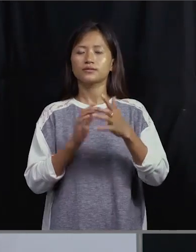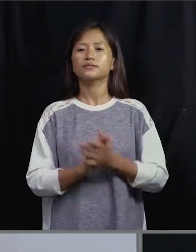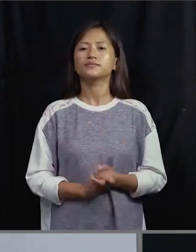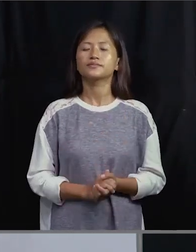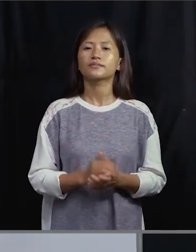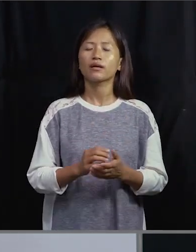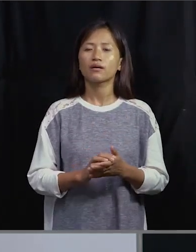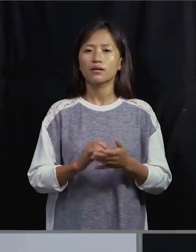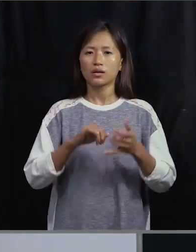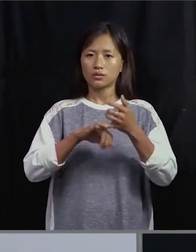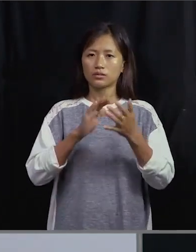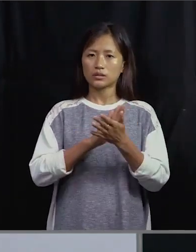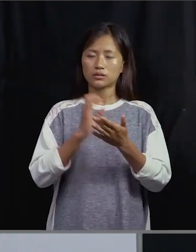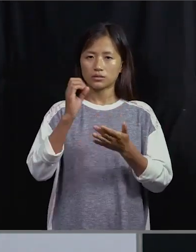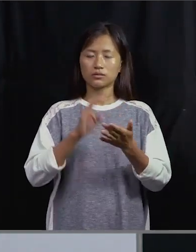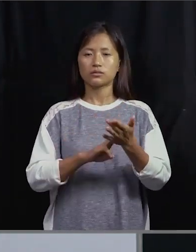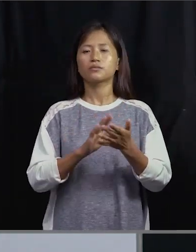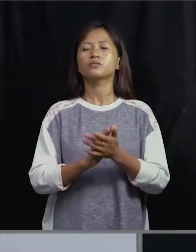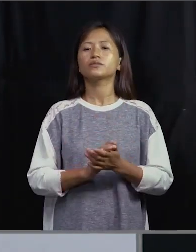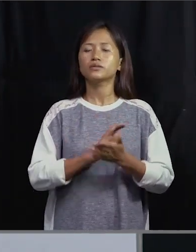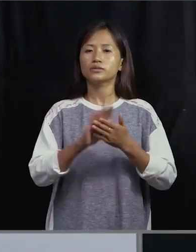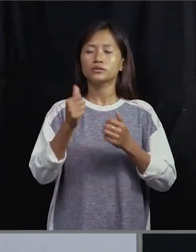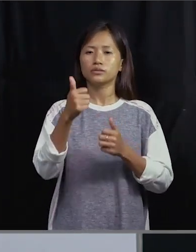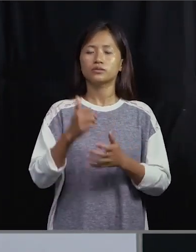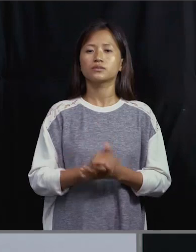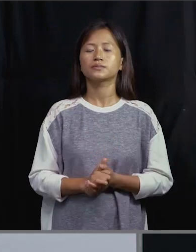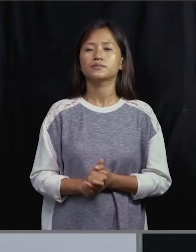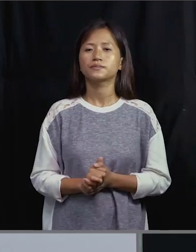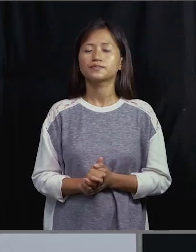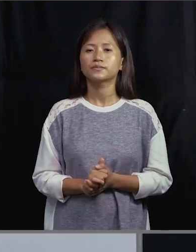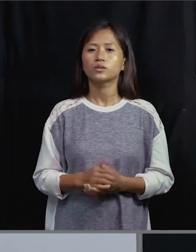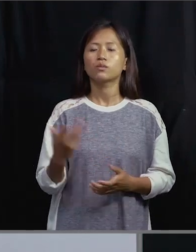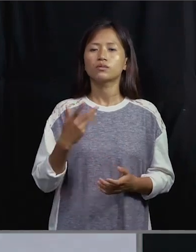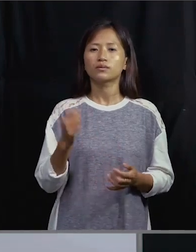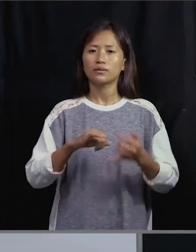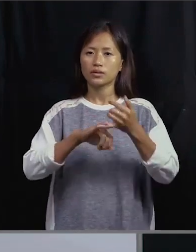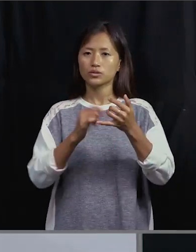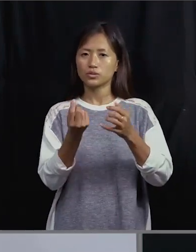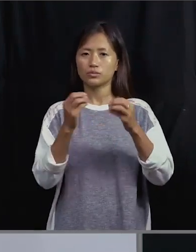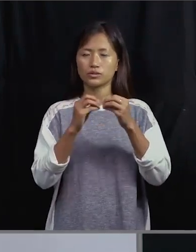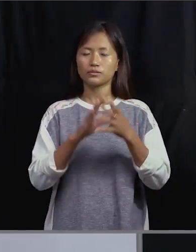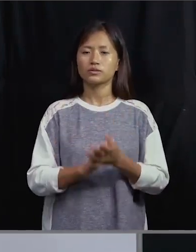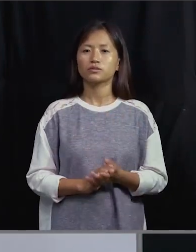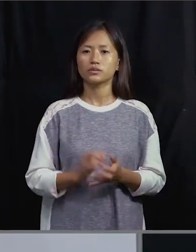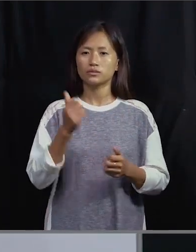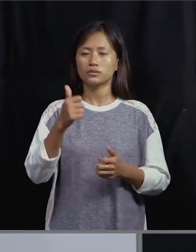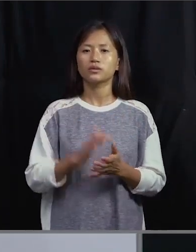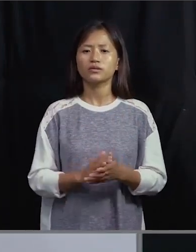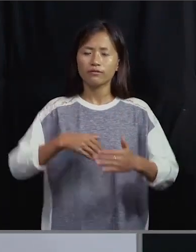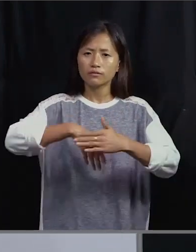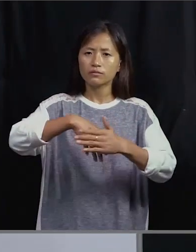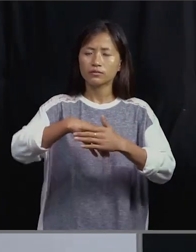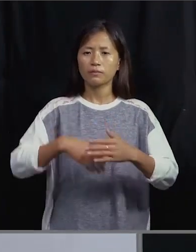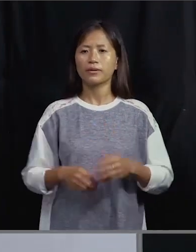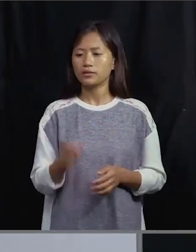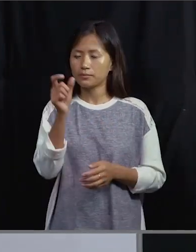goods and complementary goods. Now, what are substitute goods? In a football match also, when a